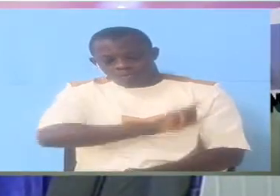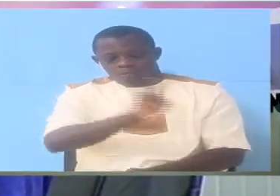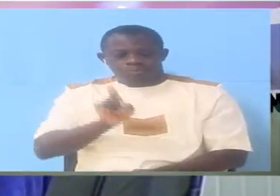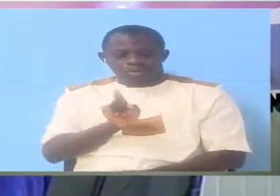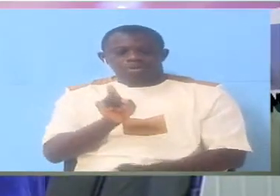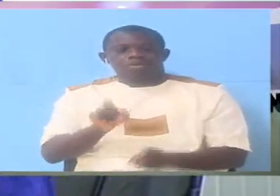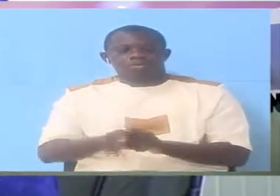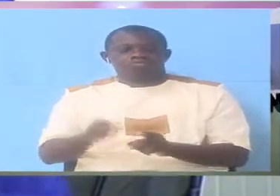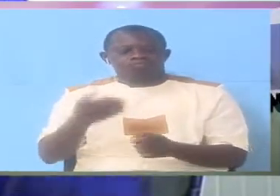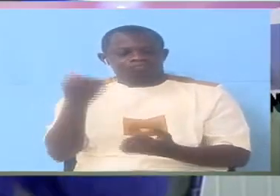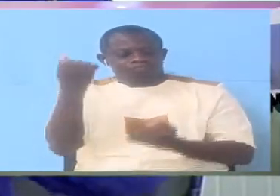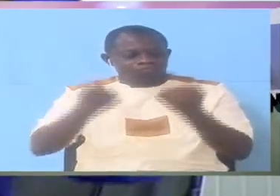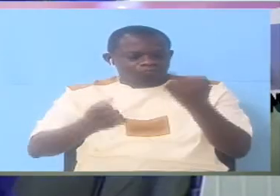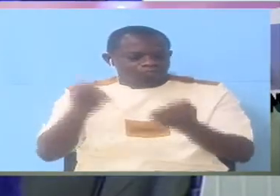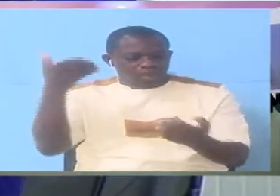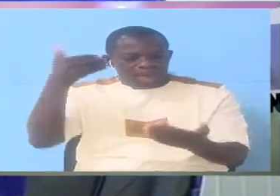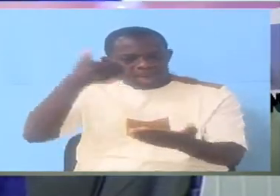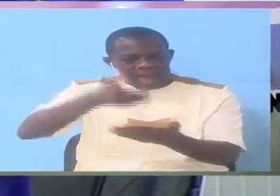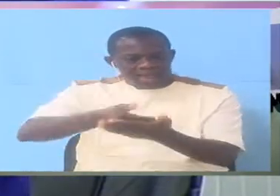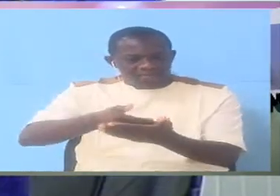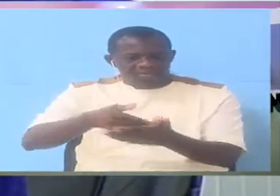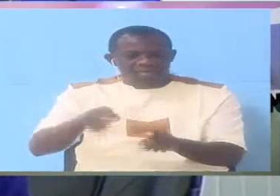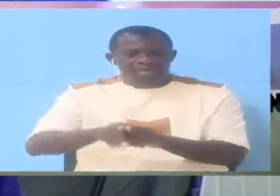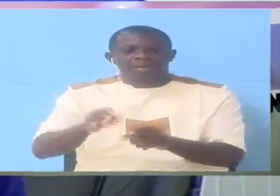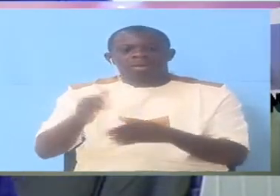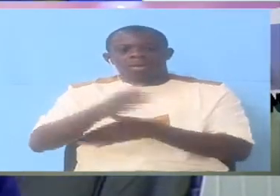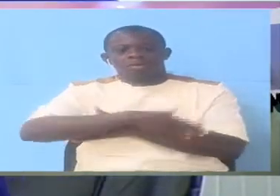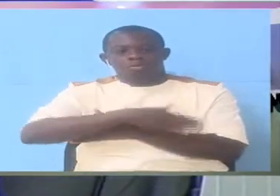went until we arrived at the compound gate. And